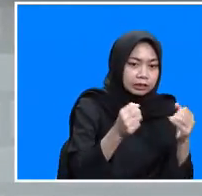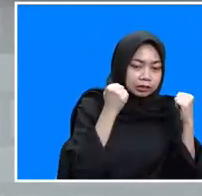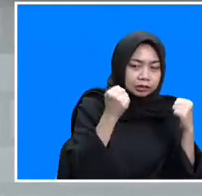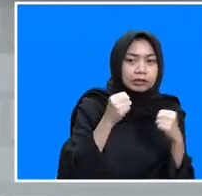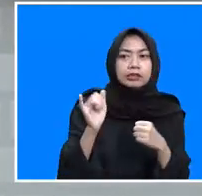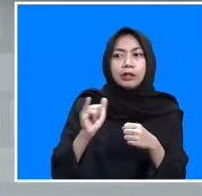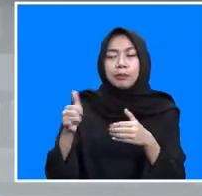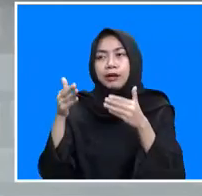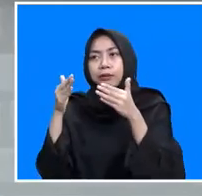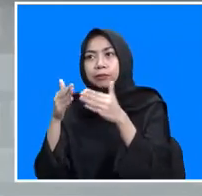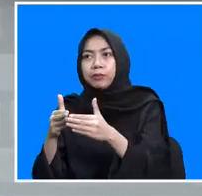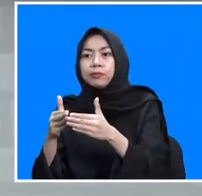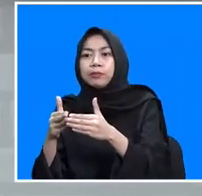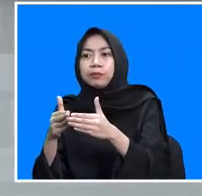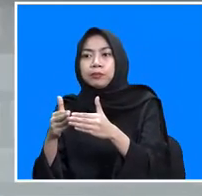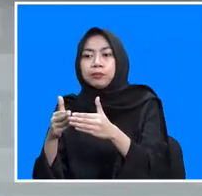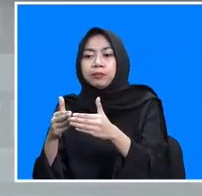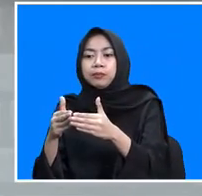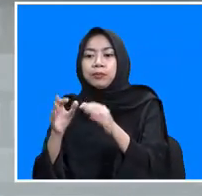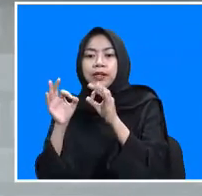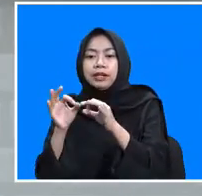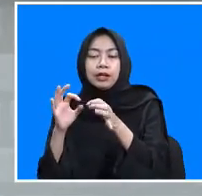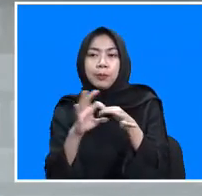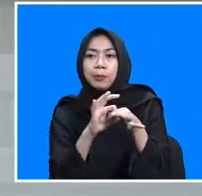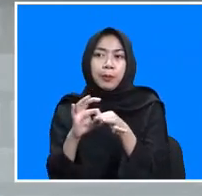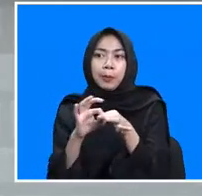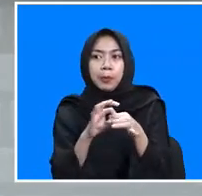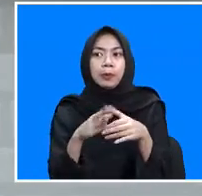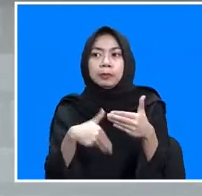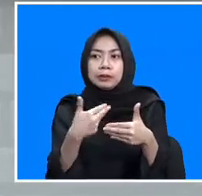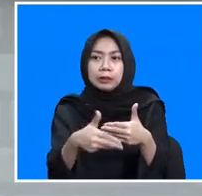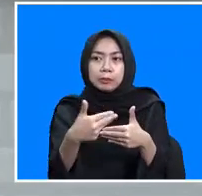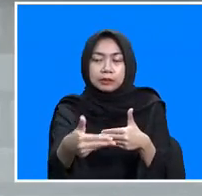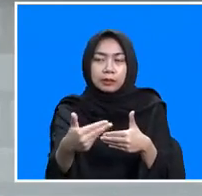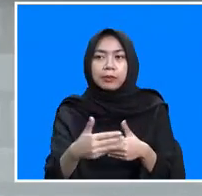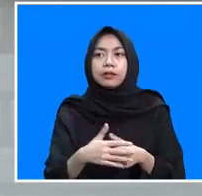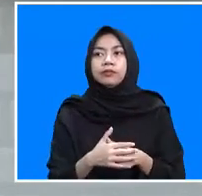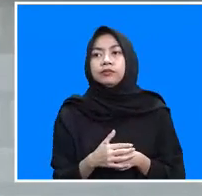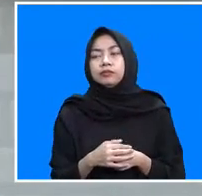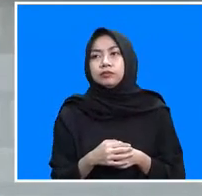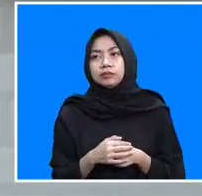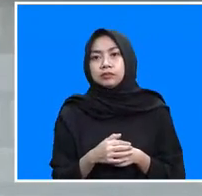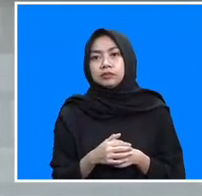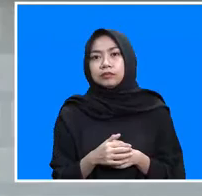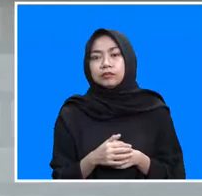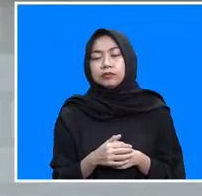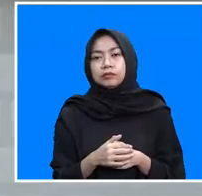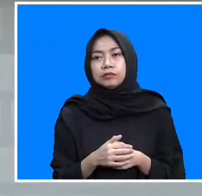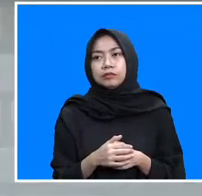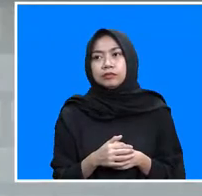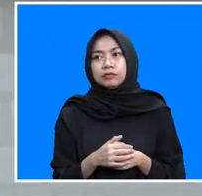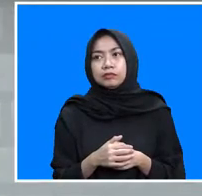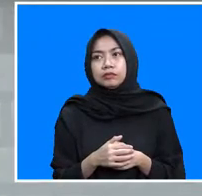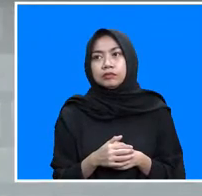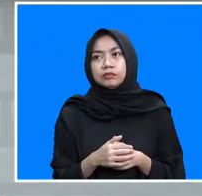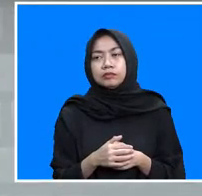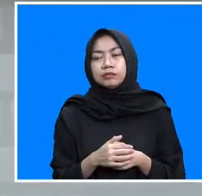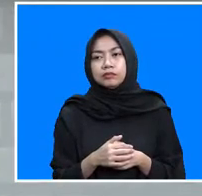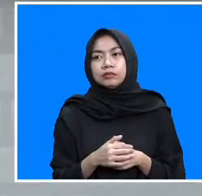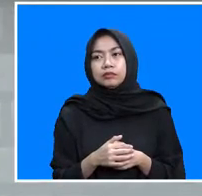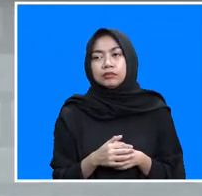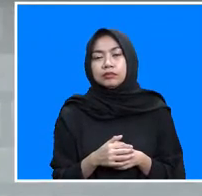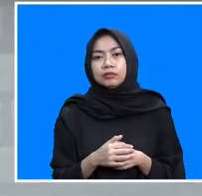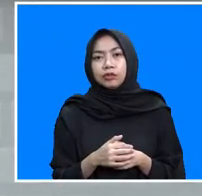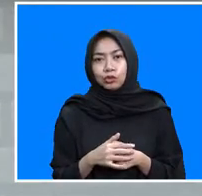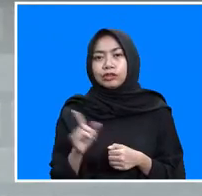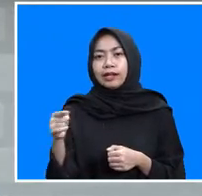sector work together, and Mr. Han a couple of times mentioned about health focus. And another quote that I like is,